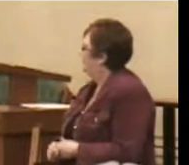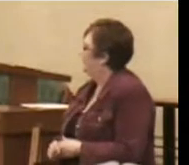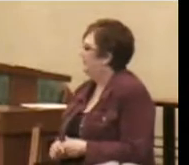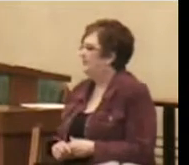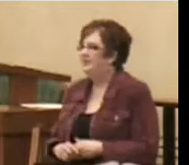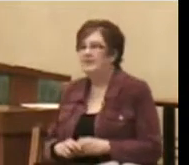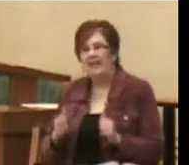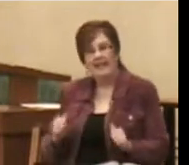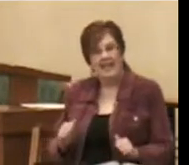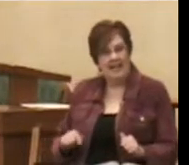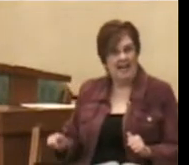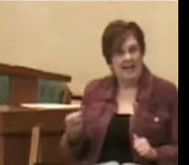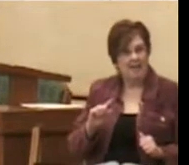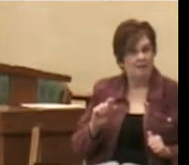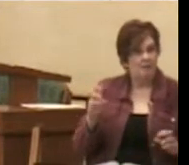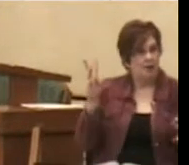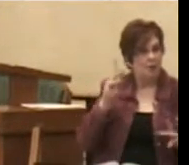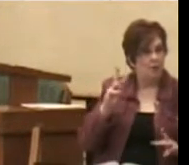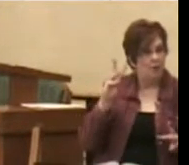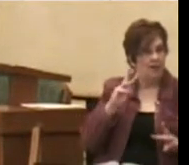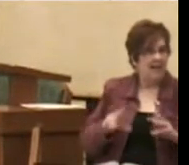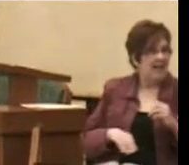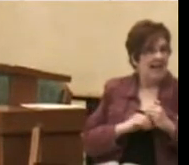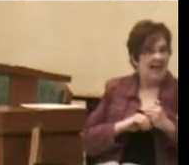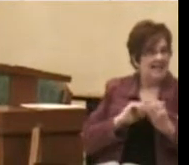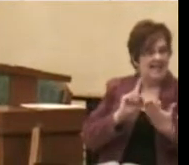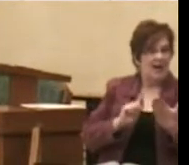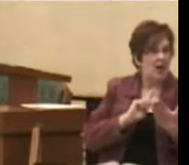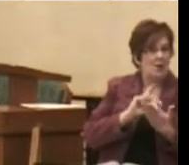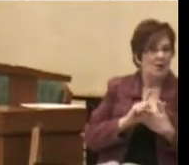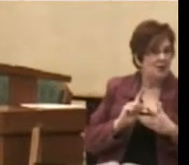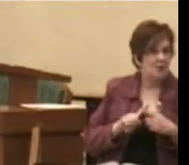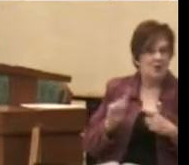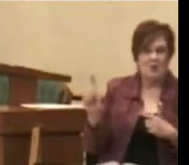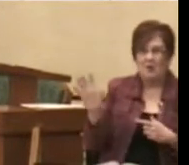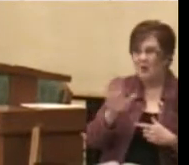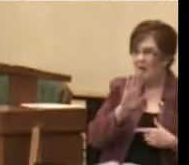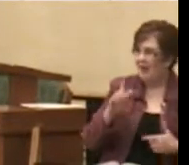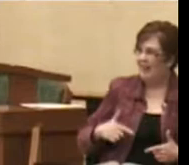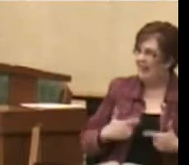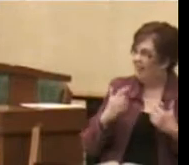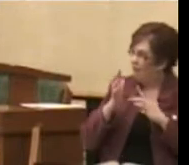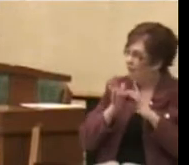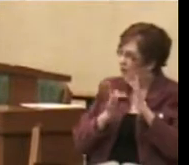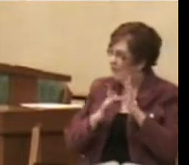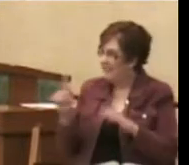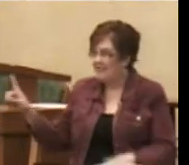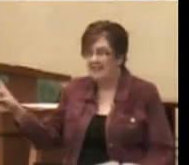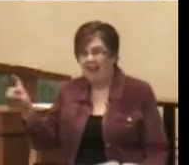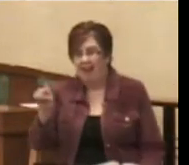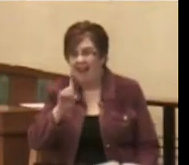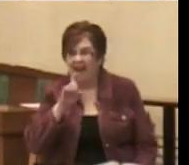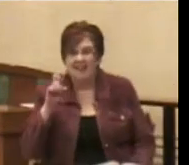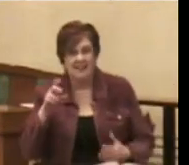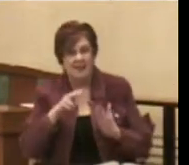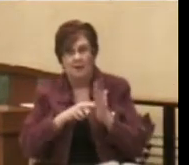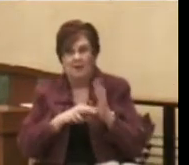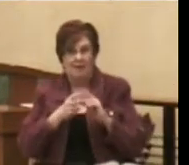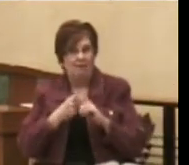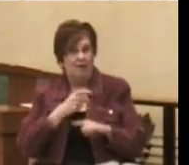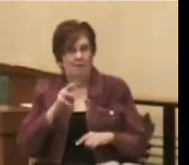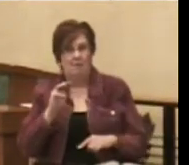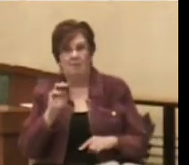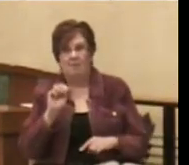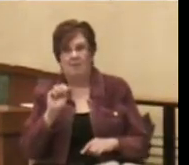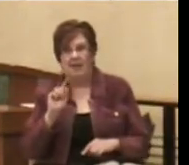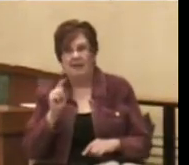And can any of you by worrying add a single hour to your span of life? Jesus asks. In our reading from Matthew.